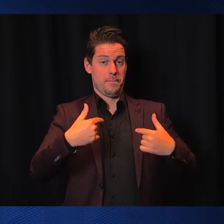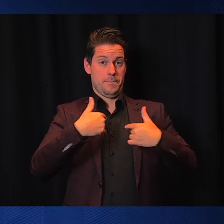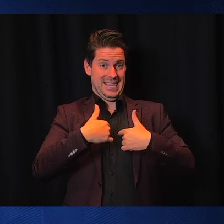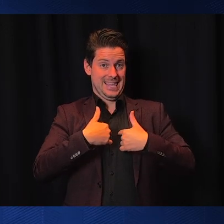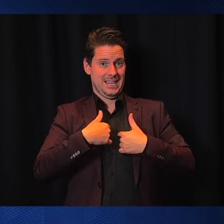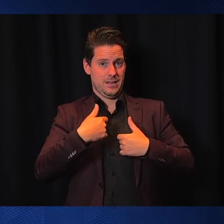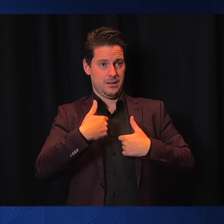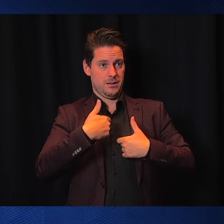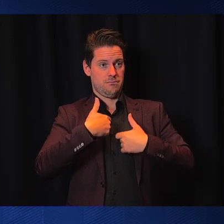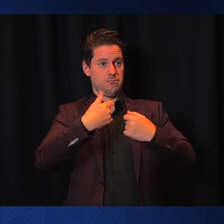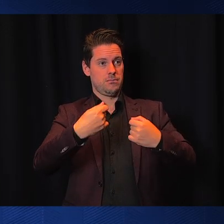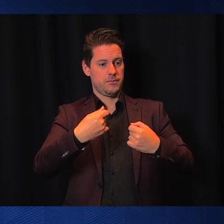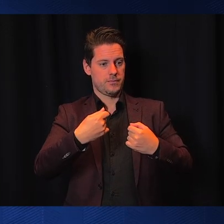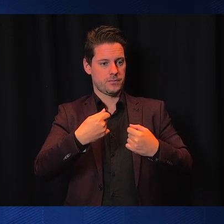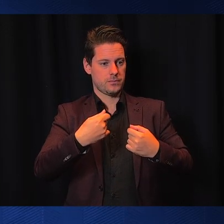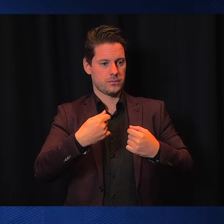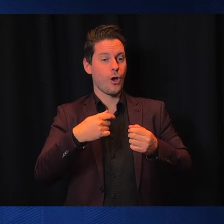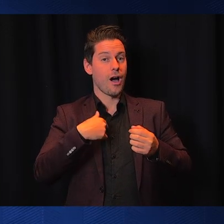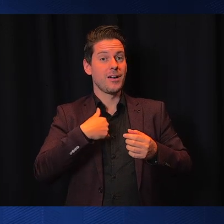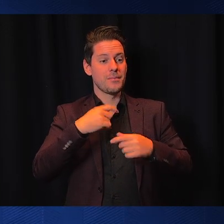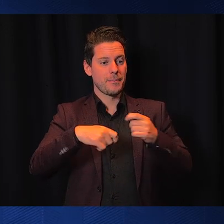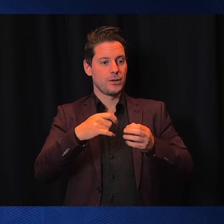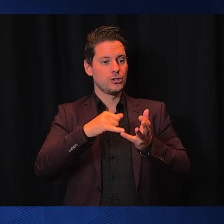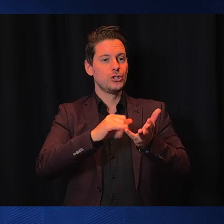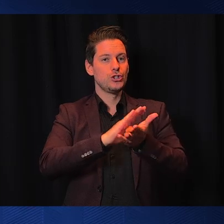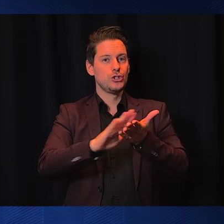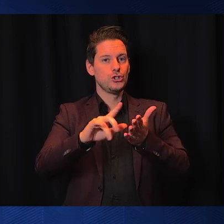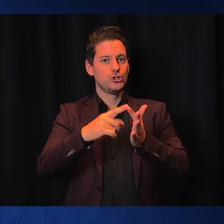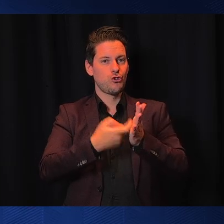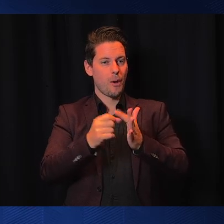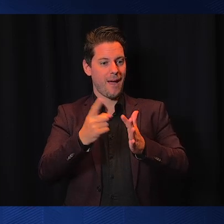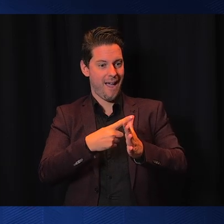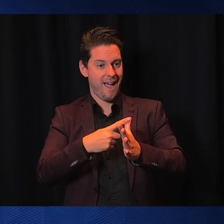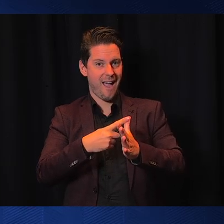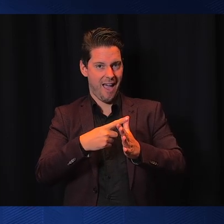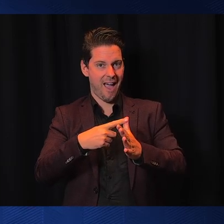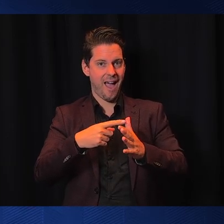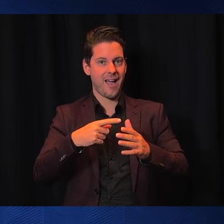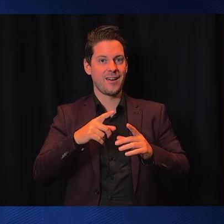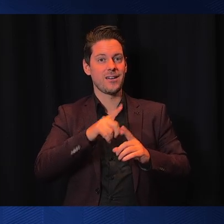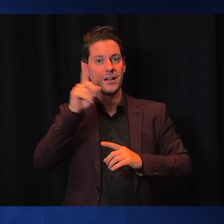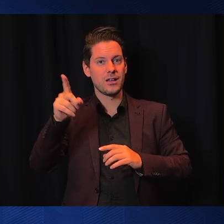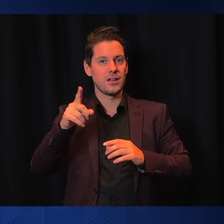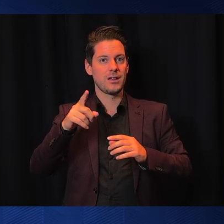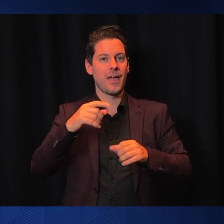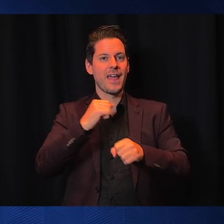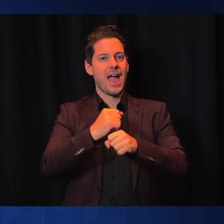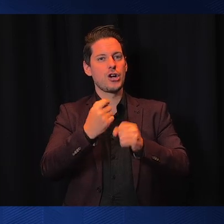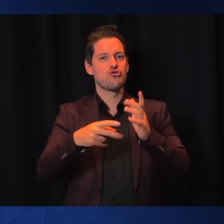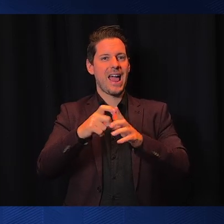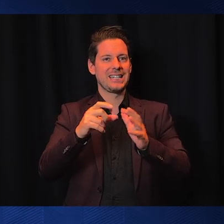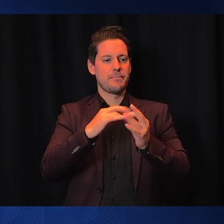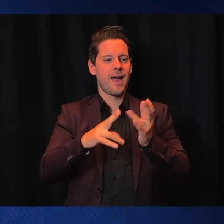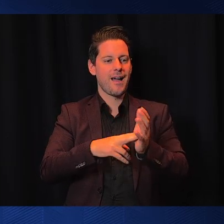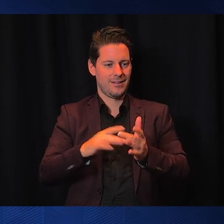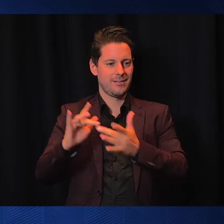be a Sherpa in the Grand Bargain, sitting with the head of the UN, the donors and others, and speaking for the